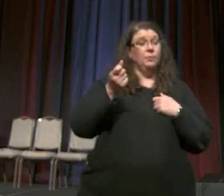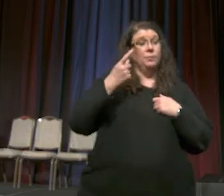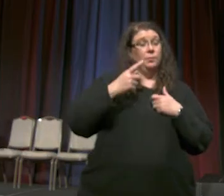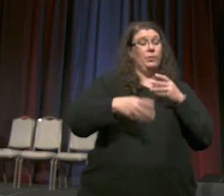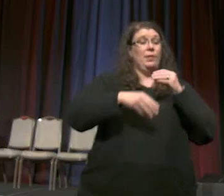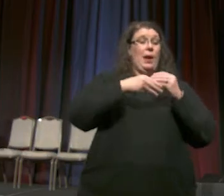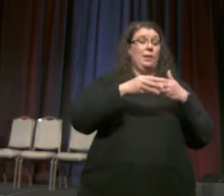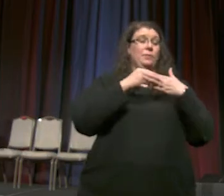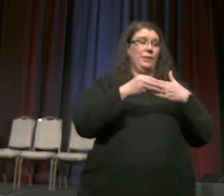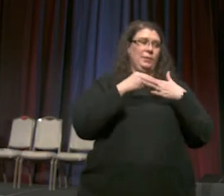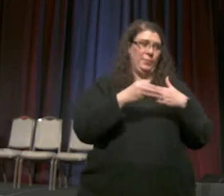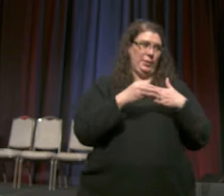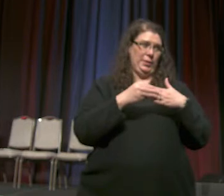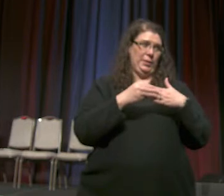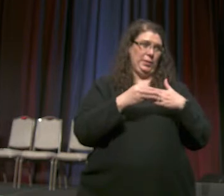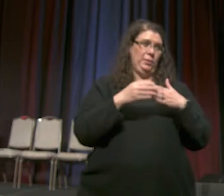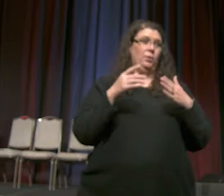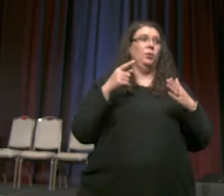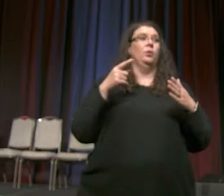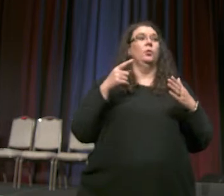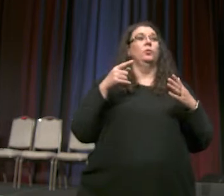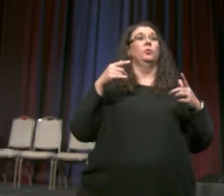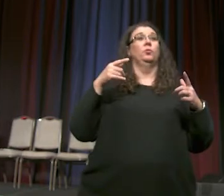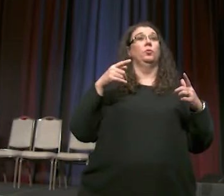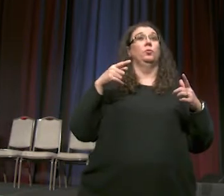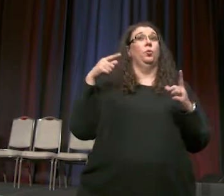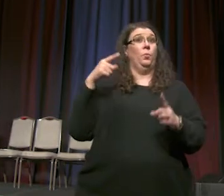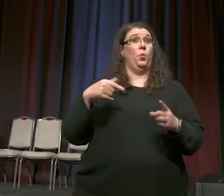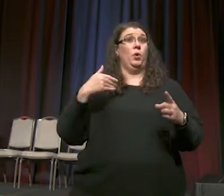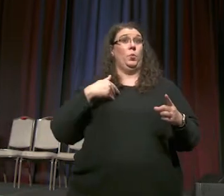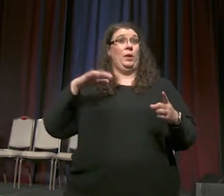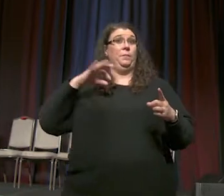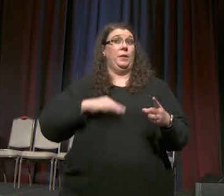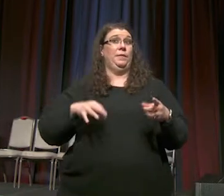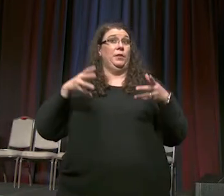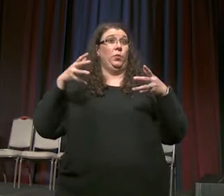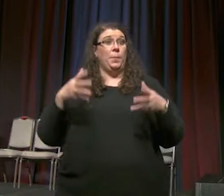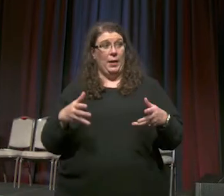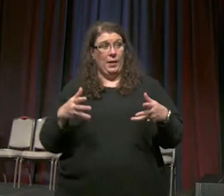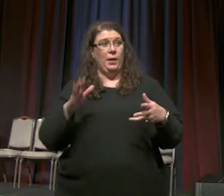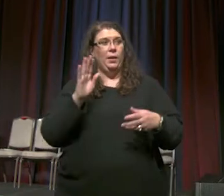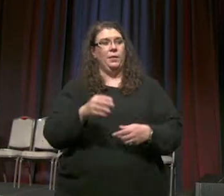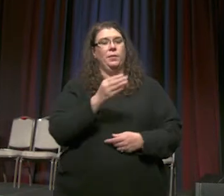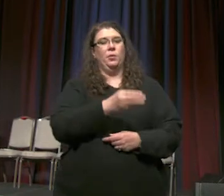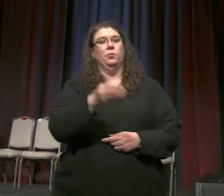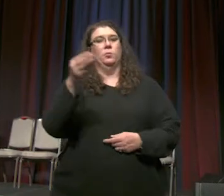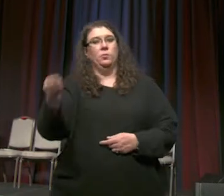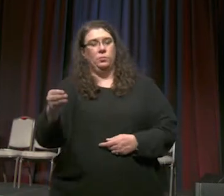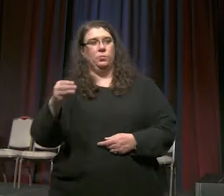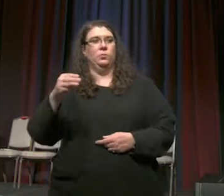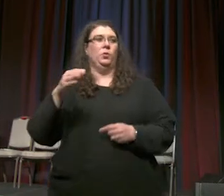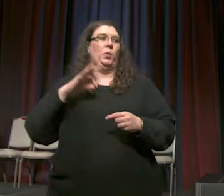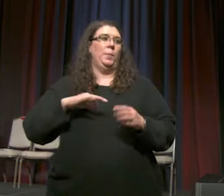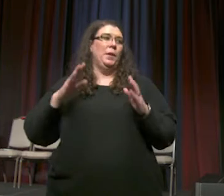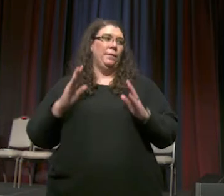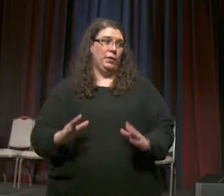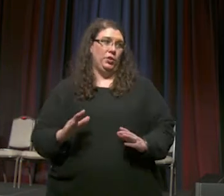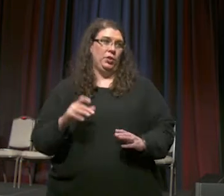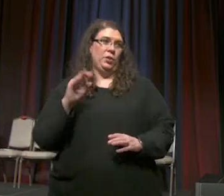flexibility, to the extent that there are benefits remaining, the ability to pass those on to a beneficiary